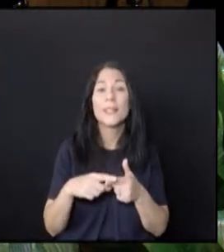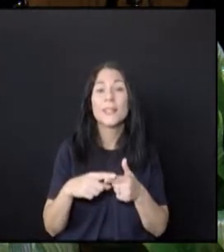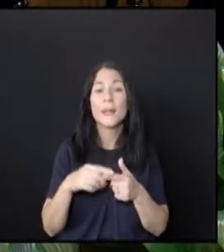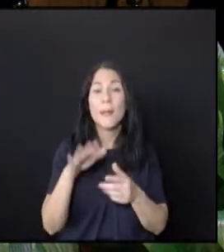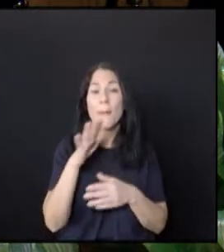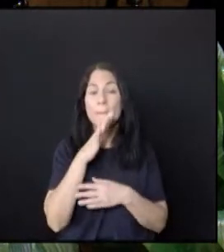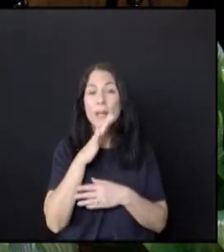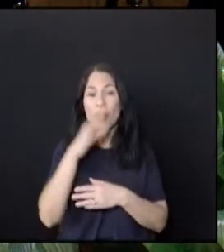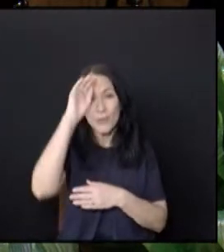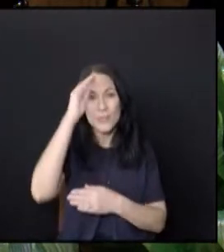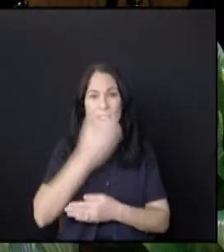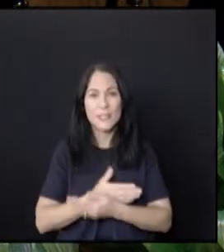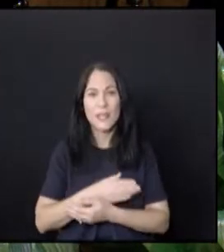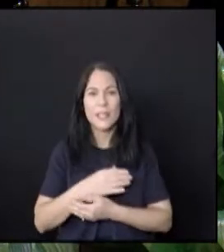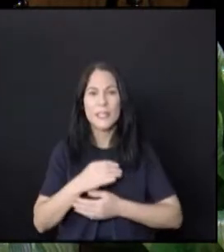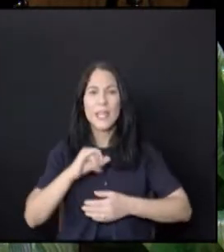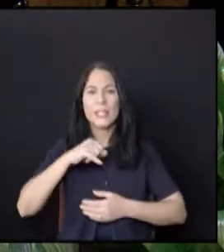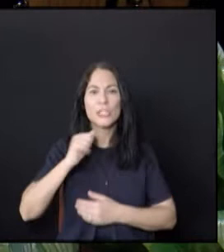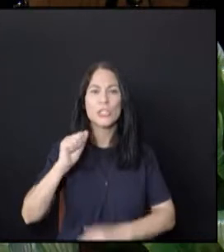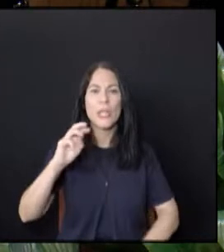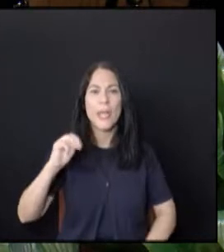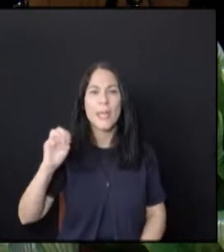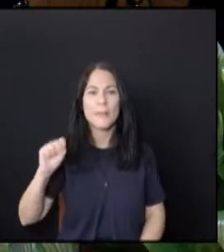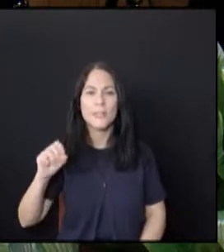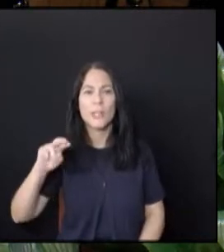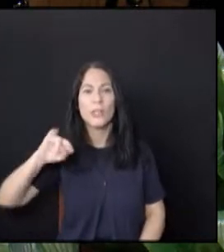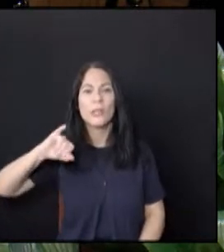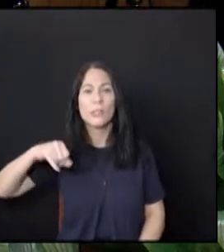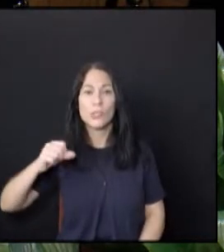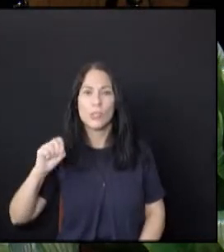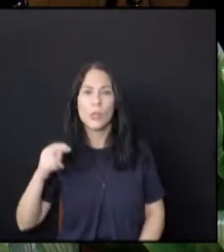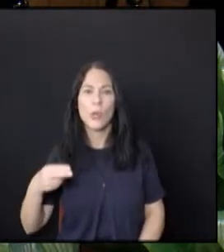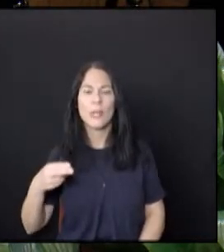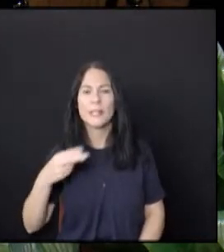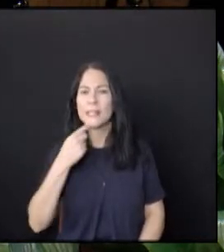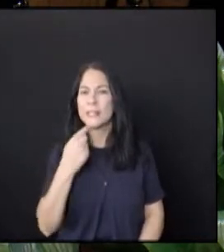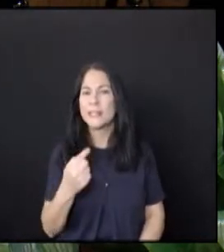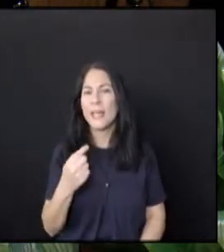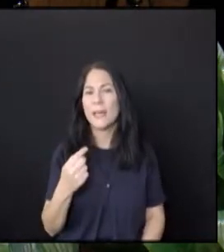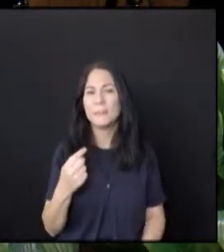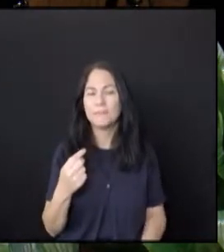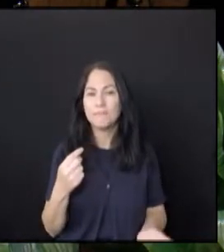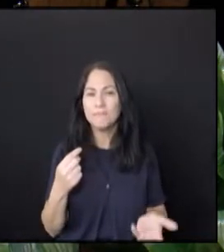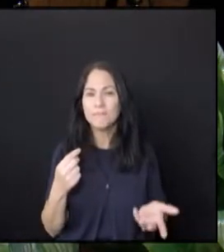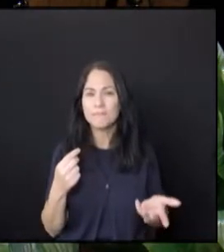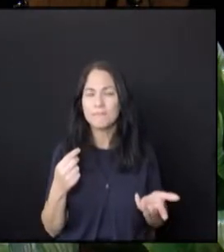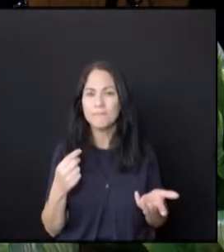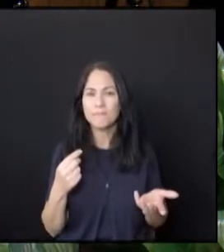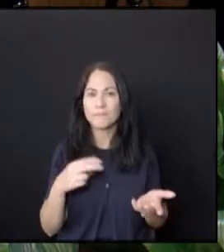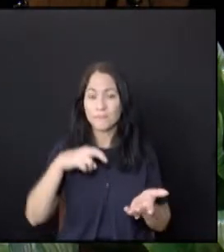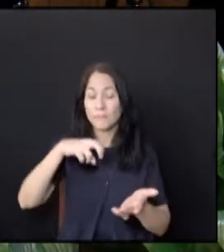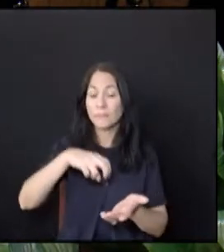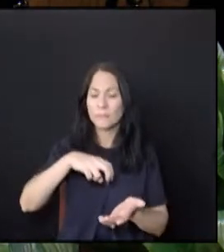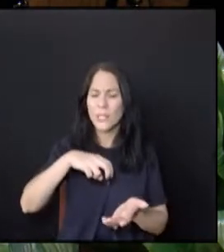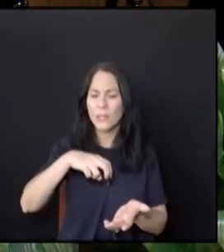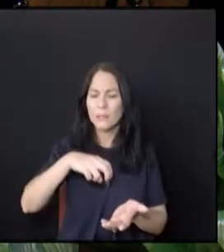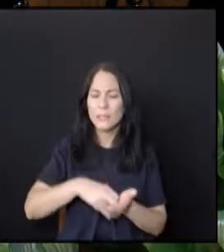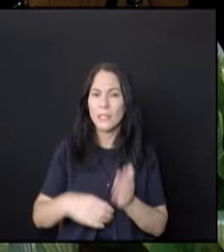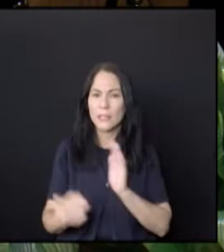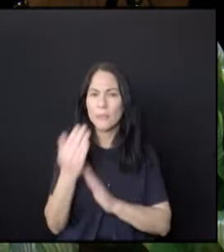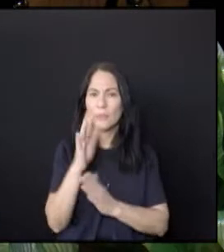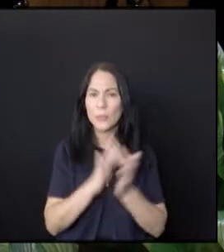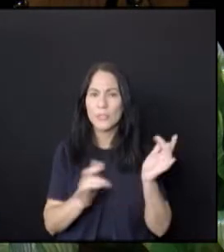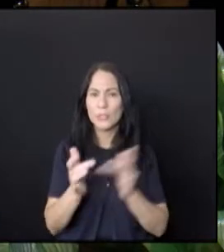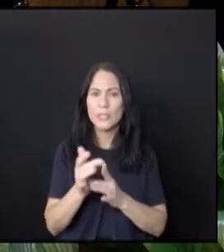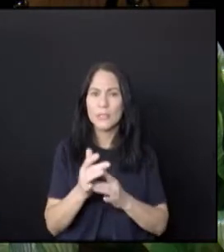sons of Zebedee, James and John, came up to him with her sons, and kneeling before him, she asked him for something. And Jesus